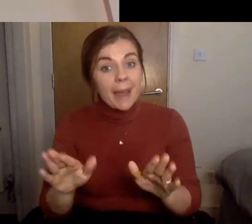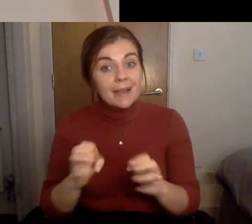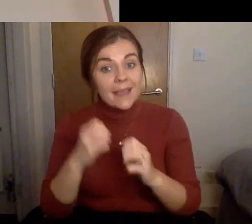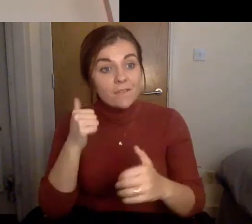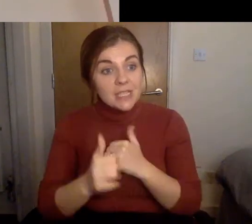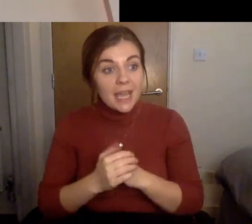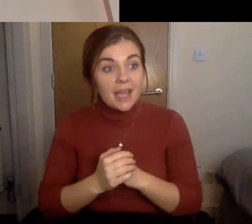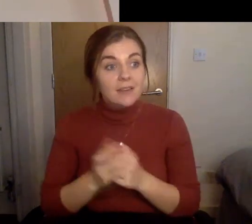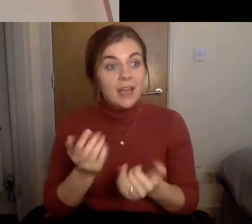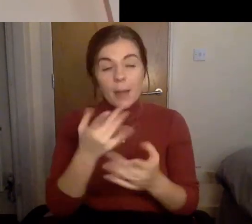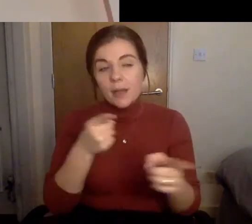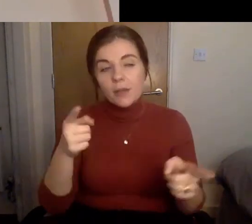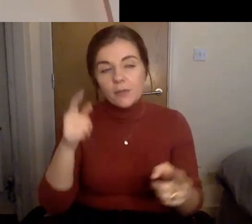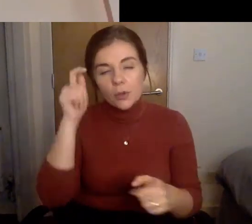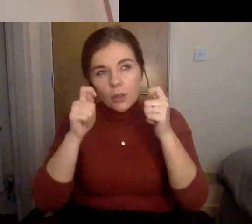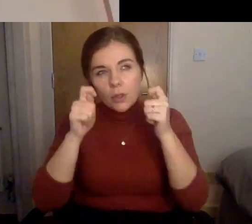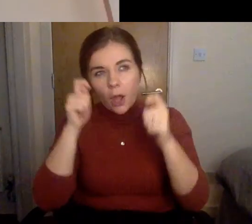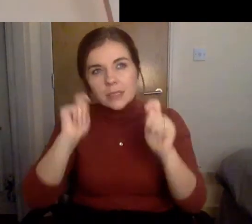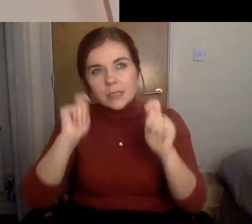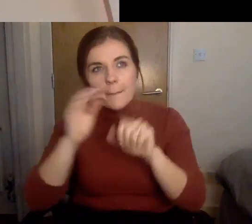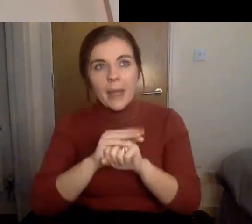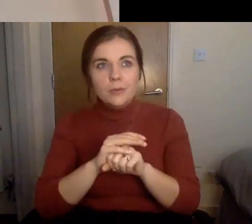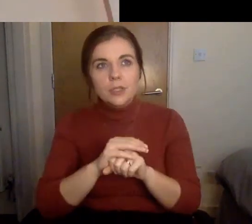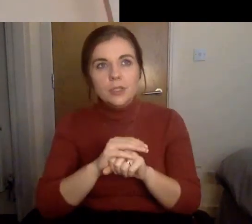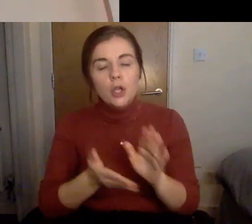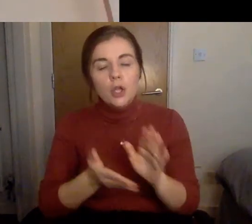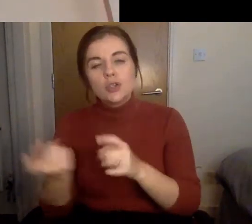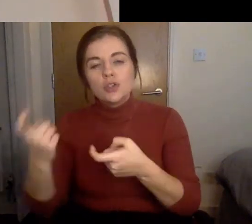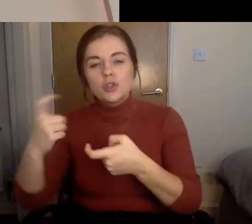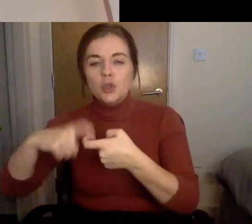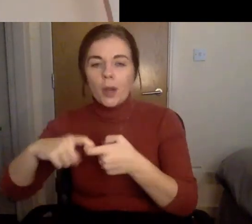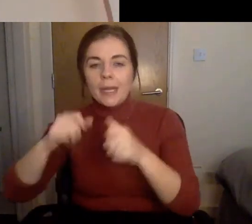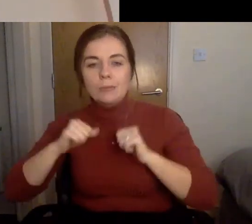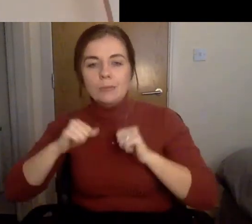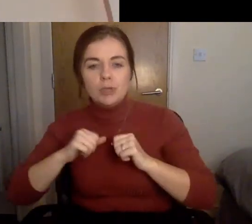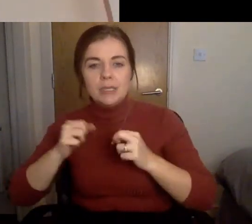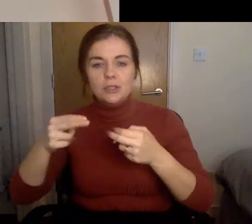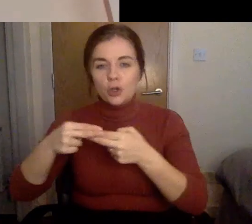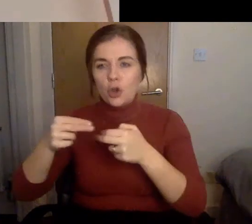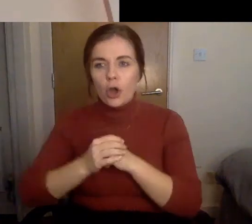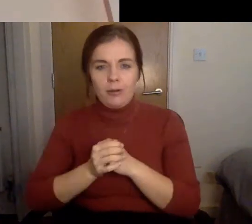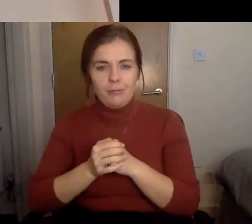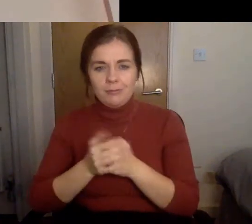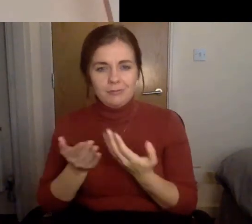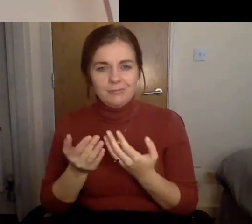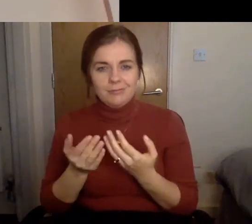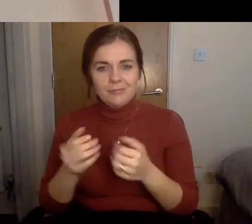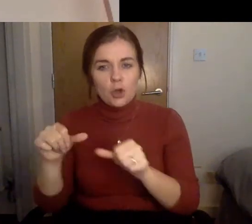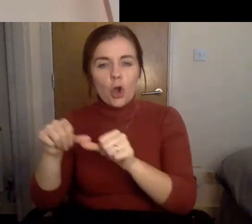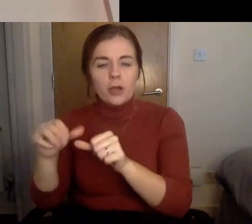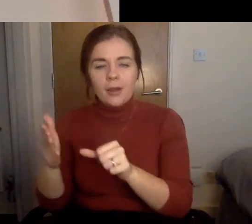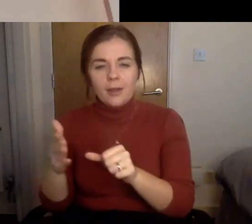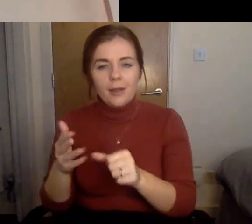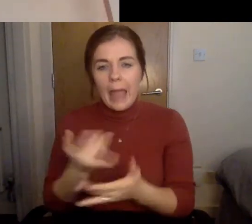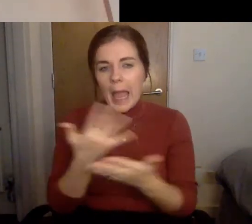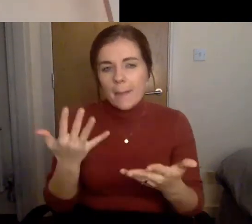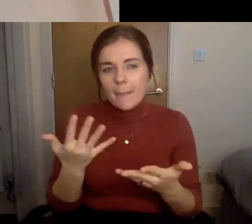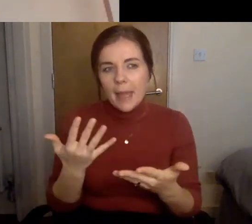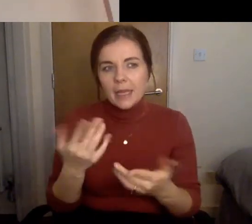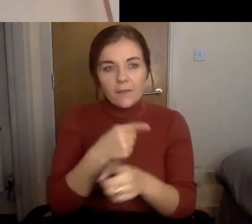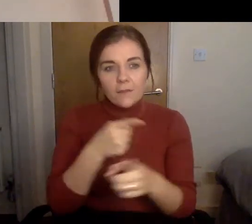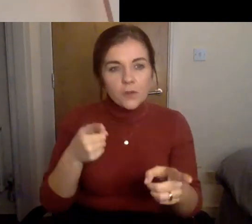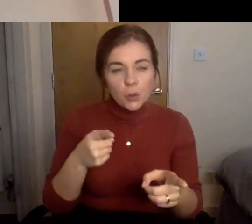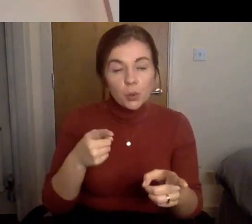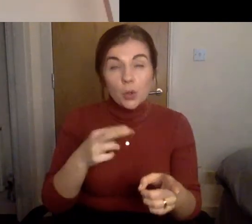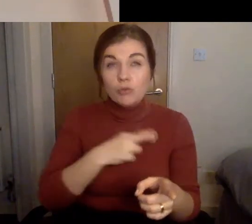seminary? How many contemplate becoming a nun? So how many of you does faith fundamentally impact the very daily existence